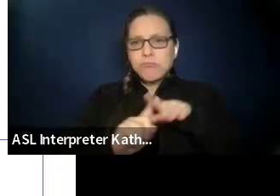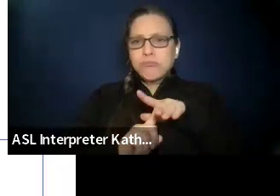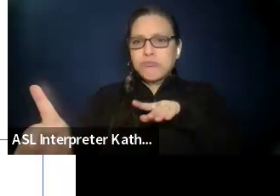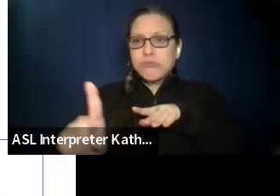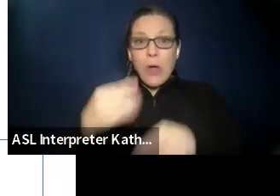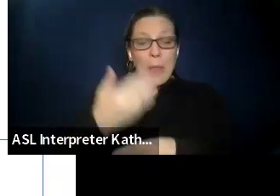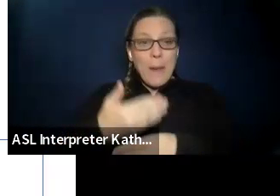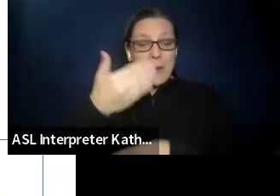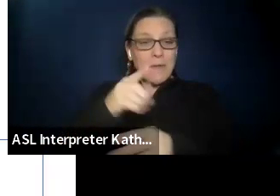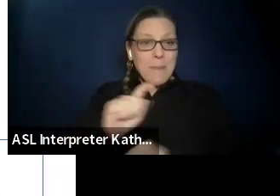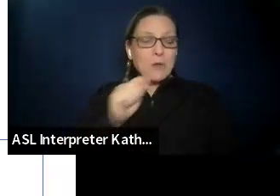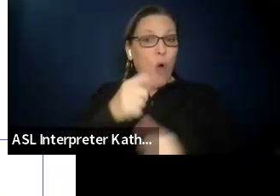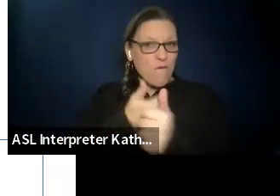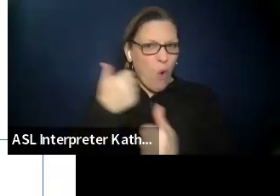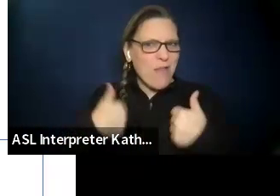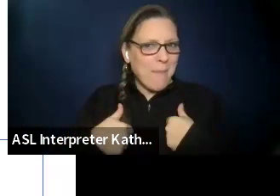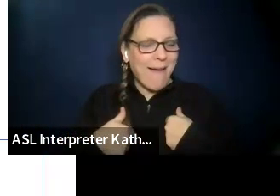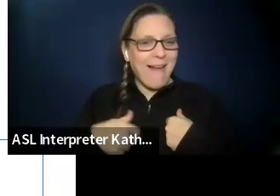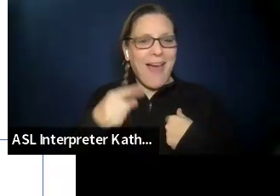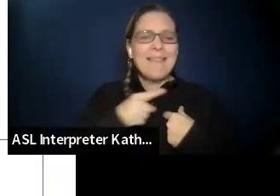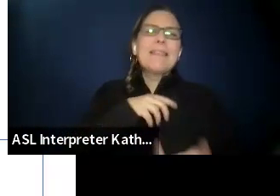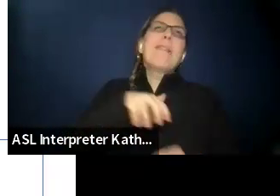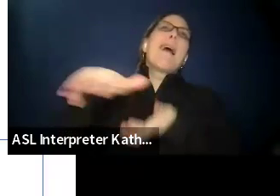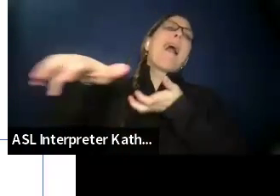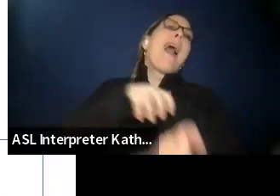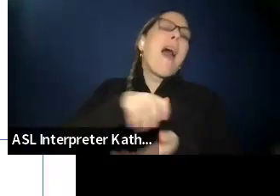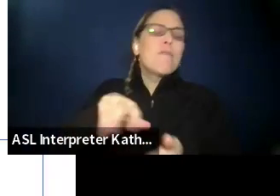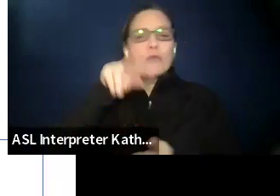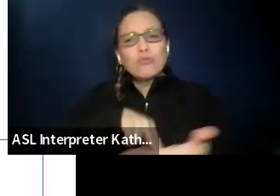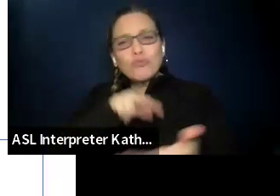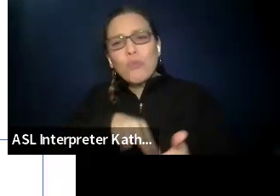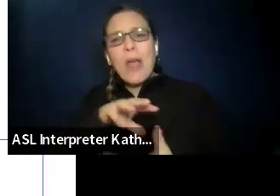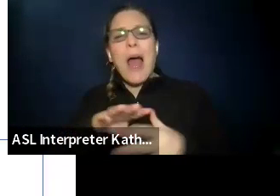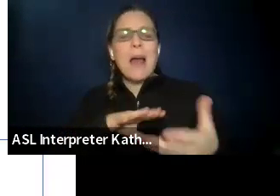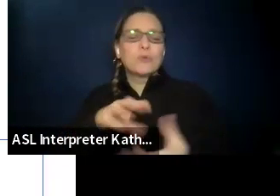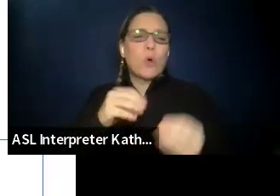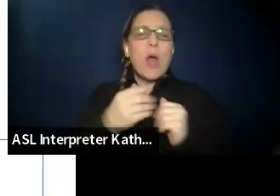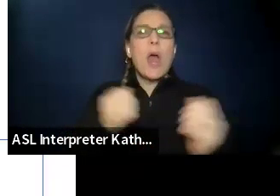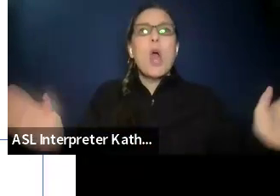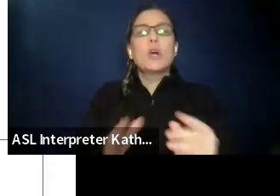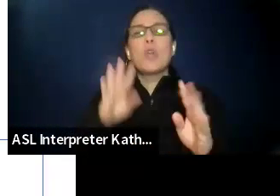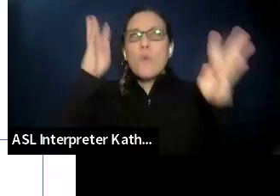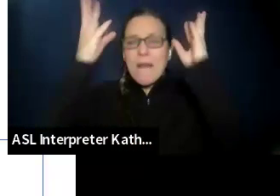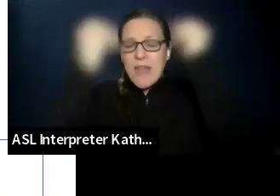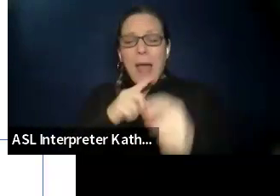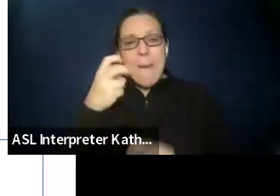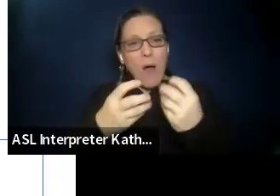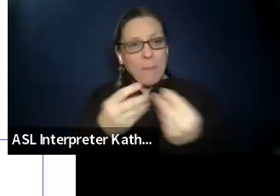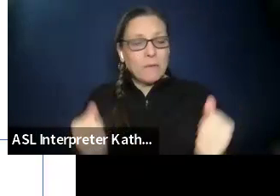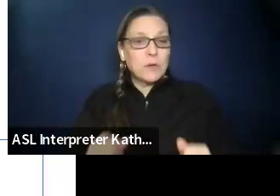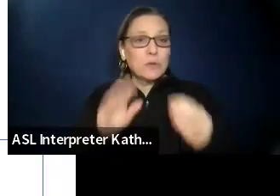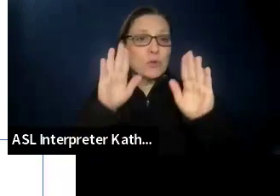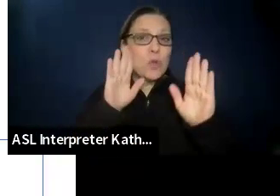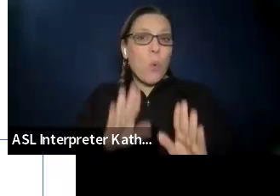to avoid the inevitable. This laugh out loud read aloud encourages creative thinking and problem solving and is a great addition